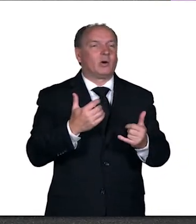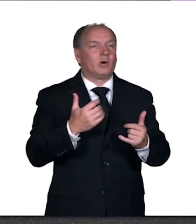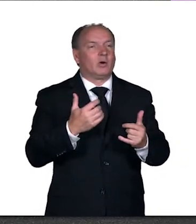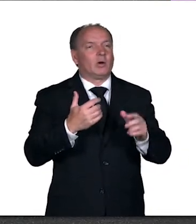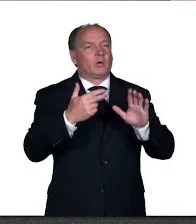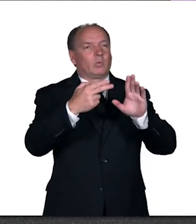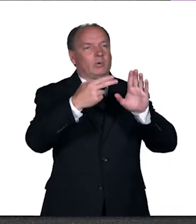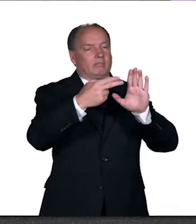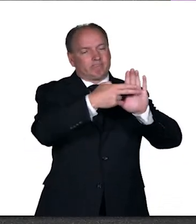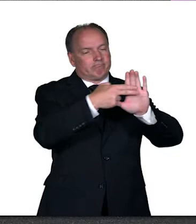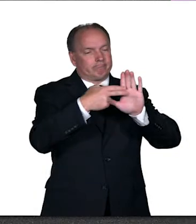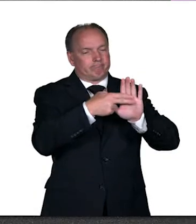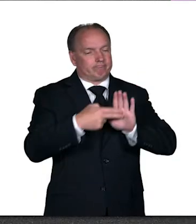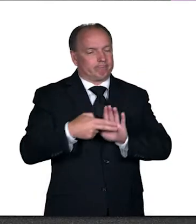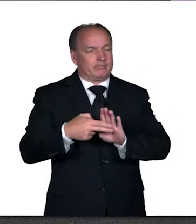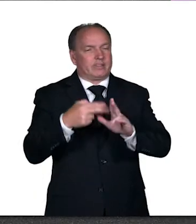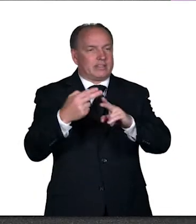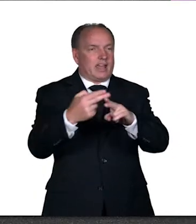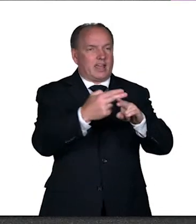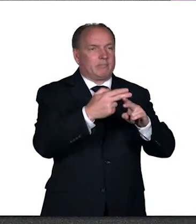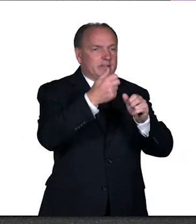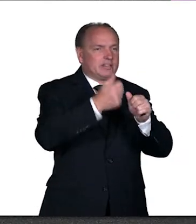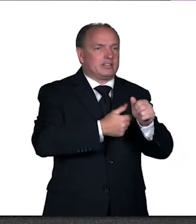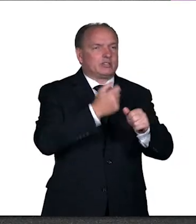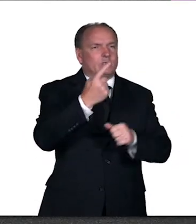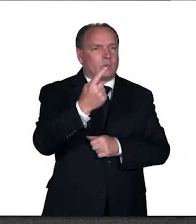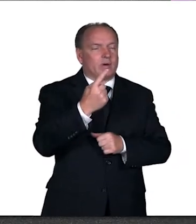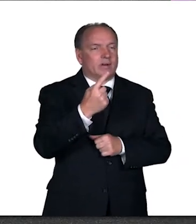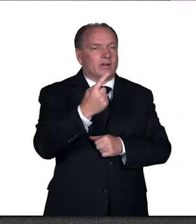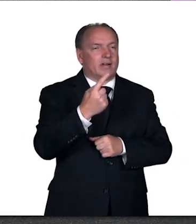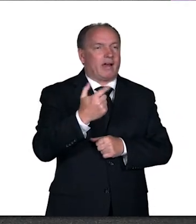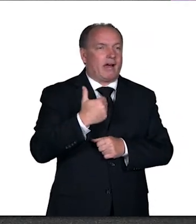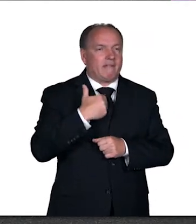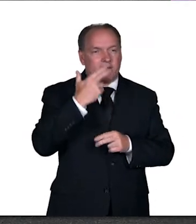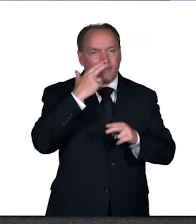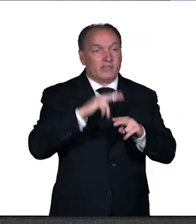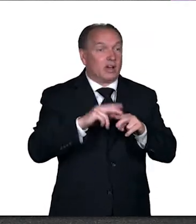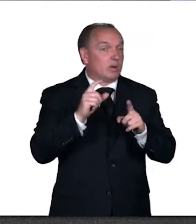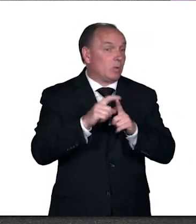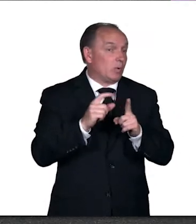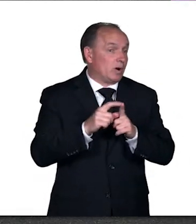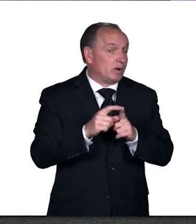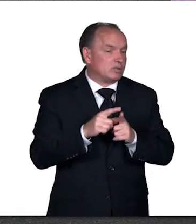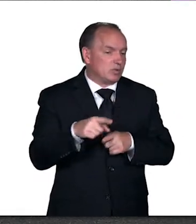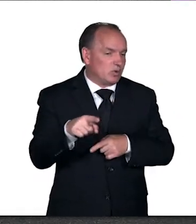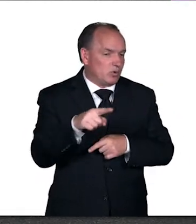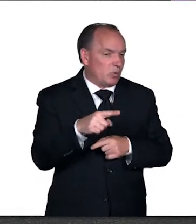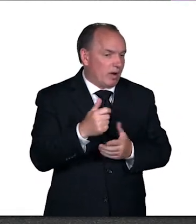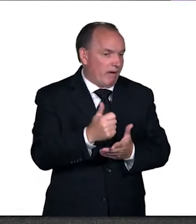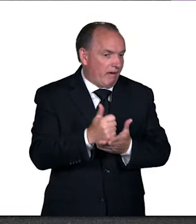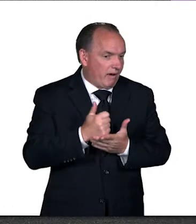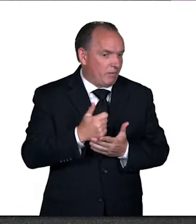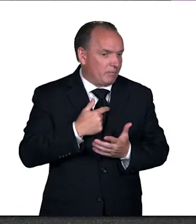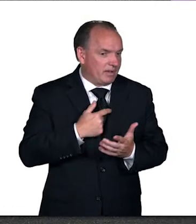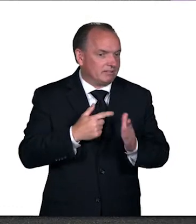to label our plant. So I have some fun little words that we can label